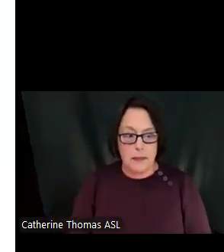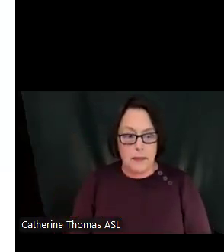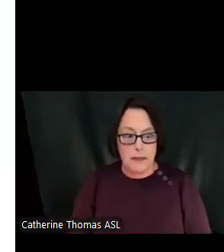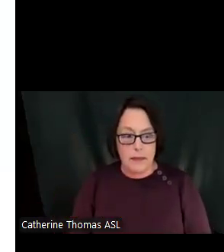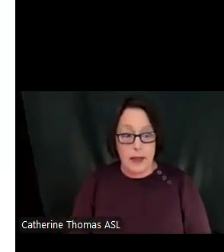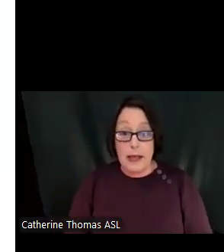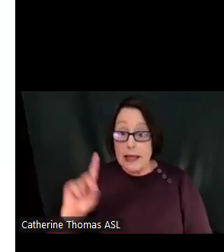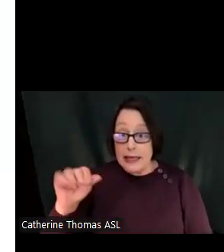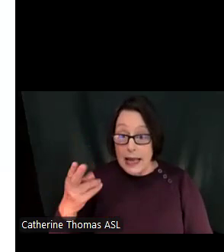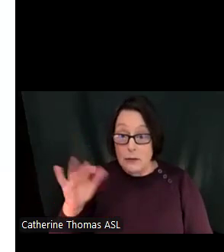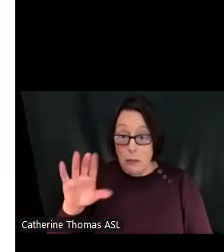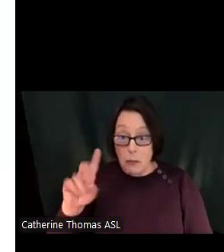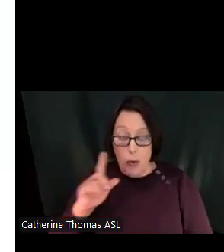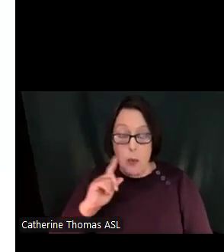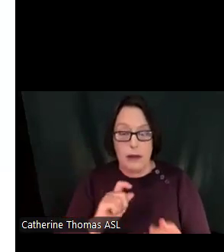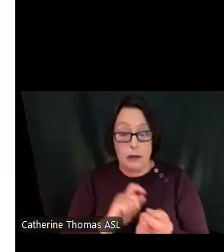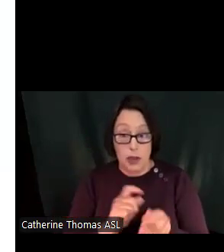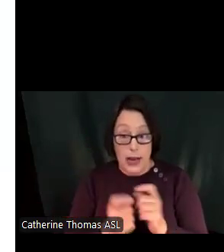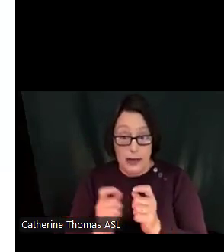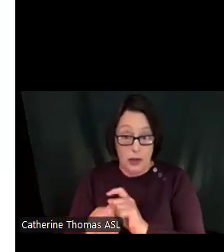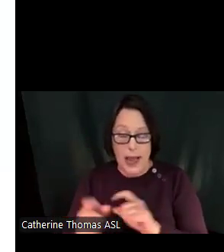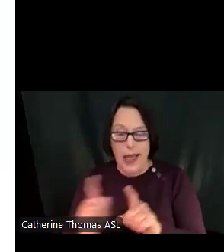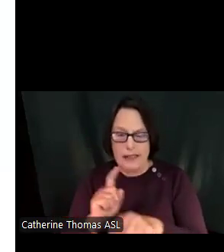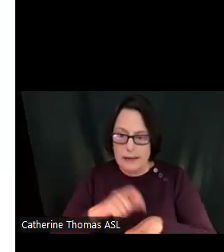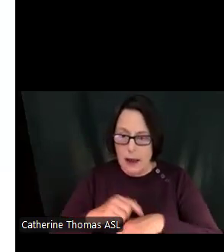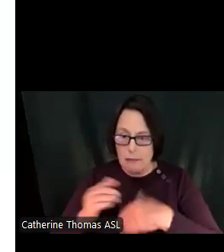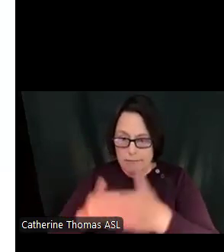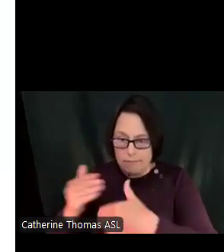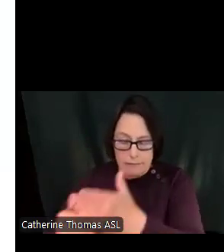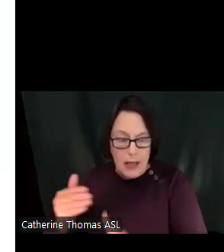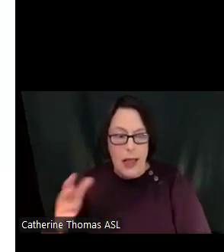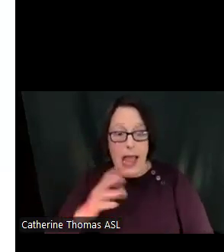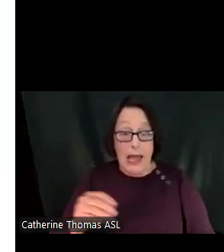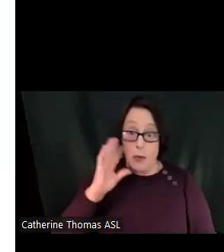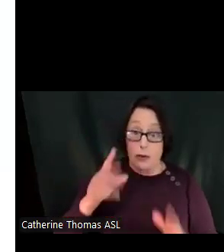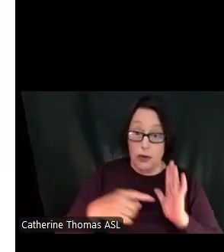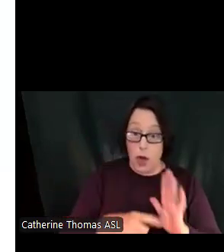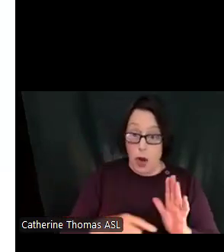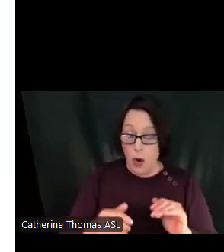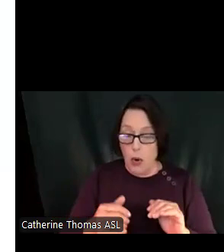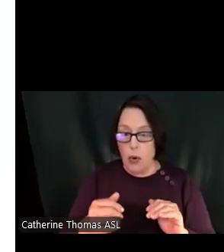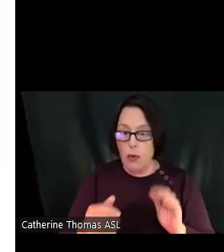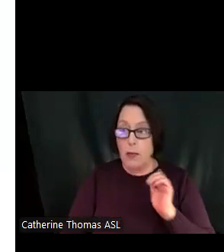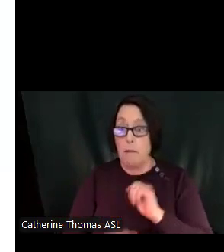The dashboard changes as the data matures, and it includes data from the most current 2-year span.